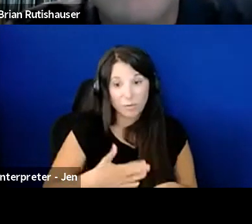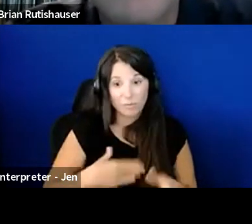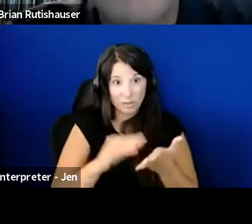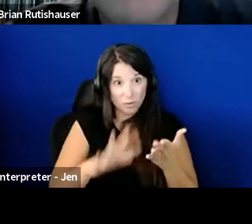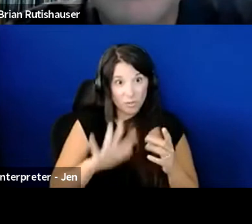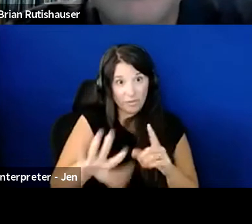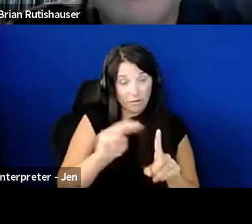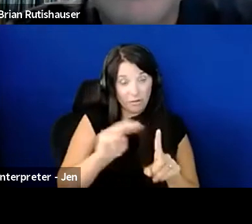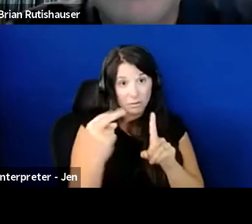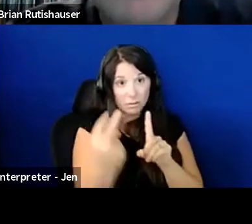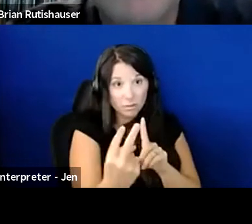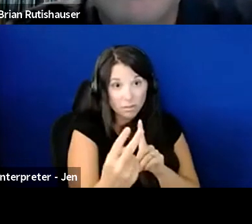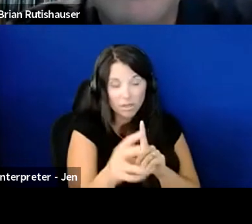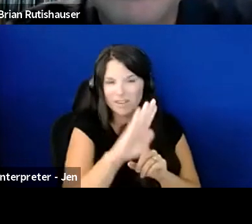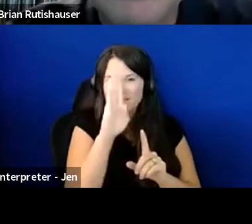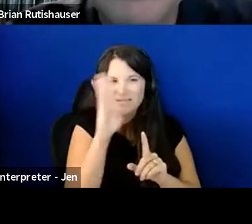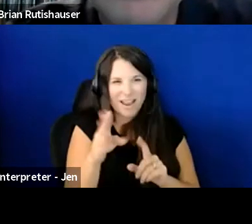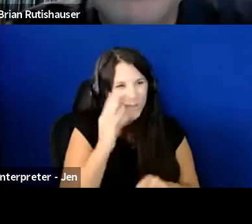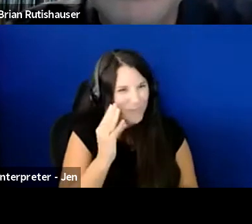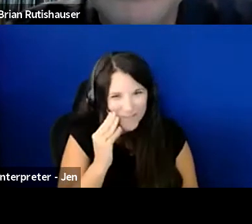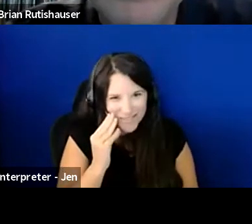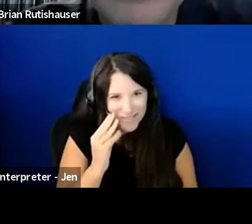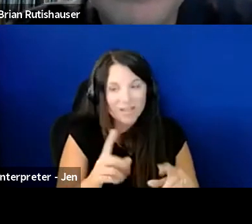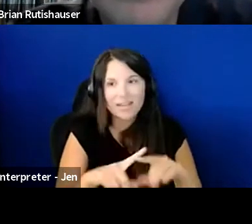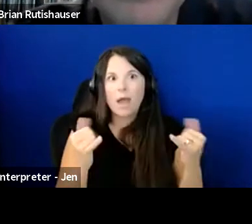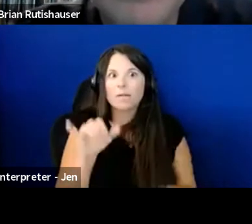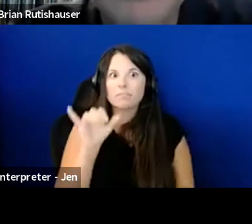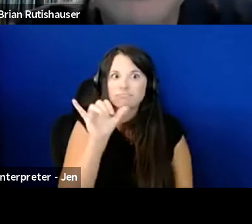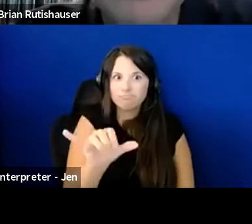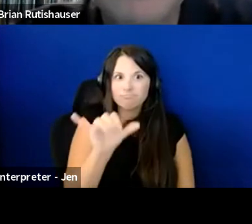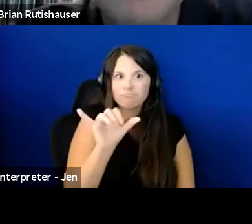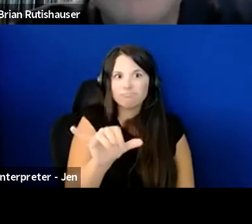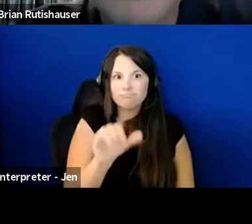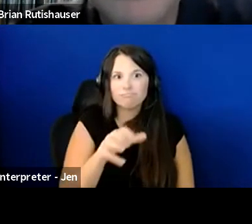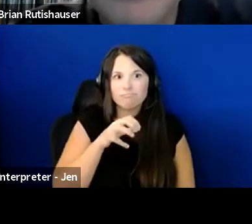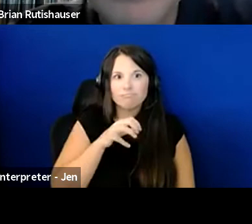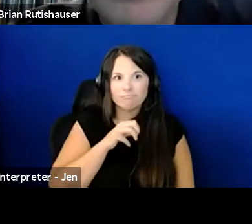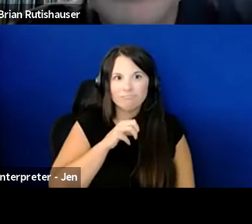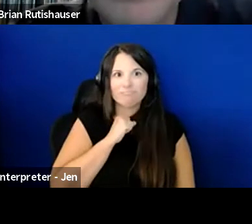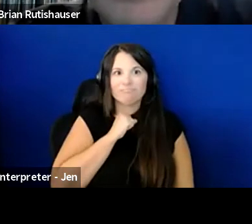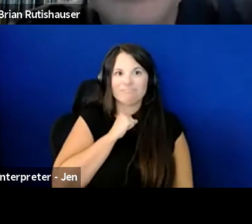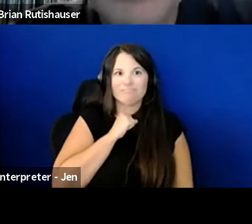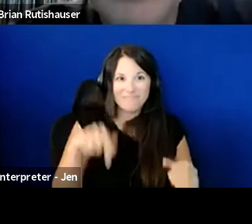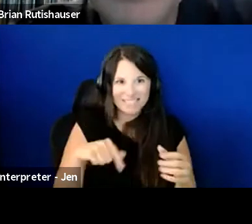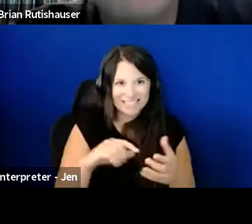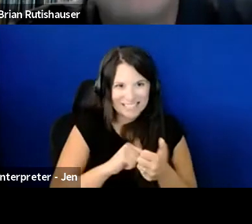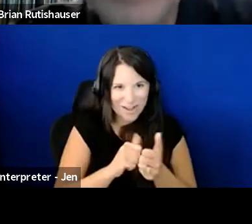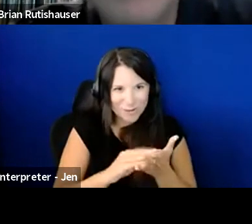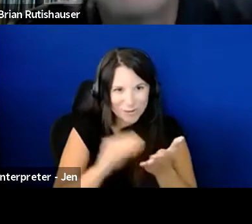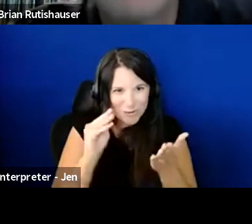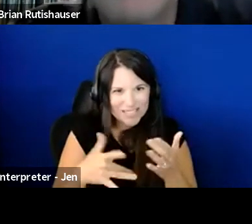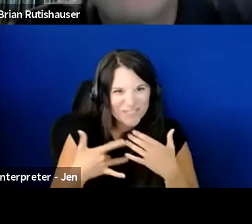experiencing, but it put me right in that position to be like, this is how my students feel. Right. And so now